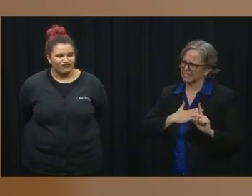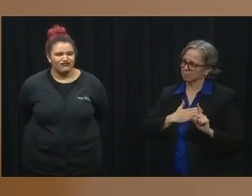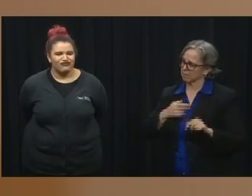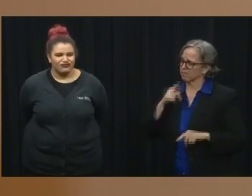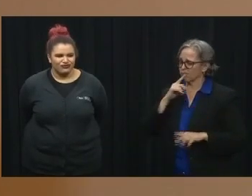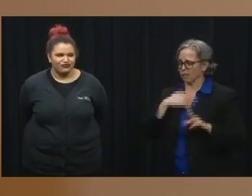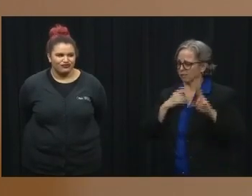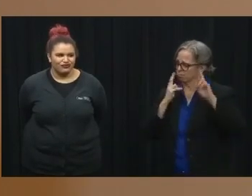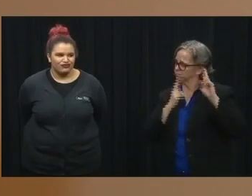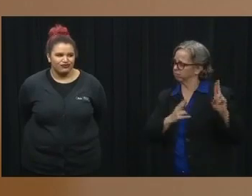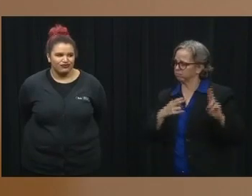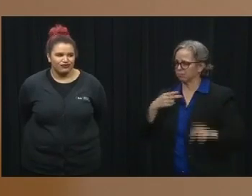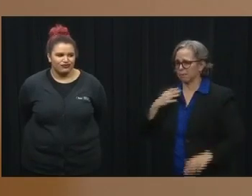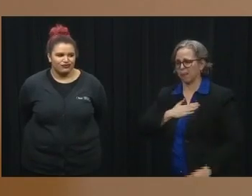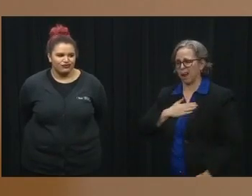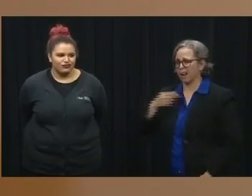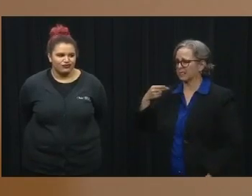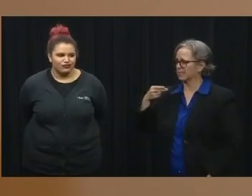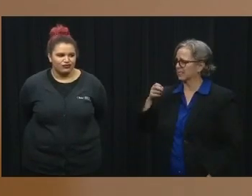Thank you.